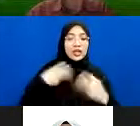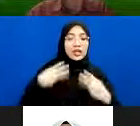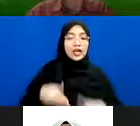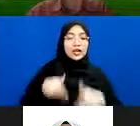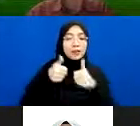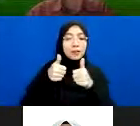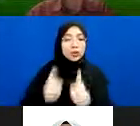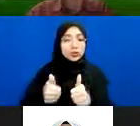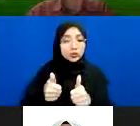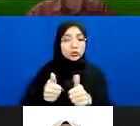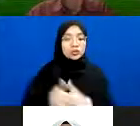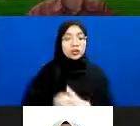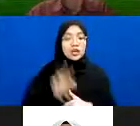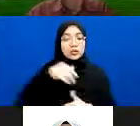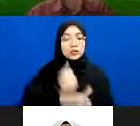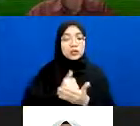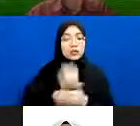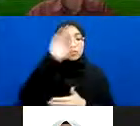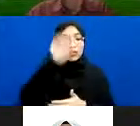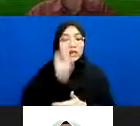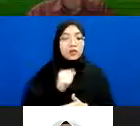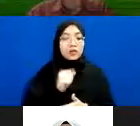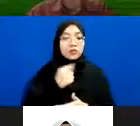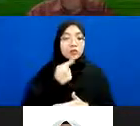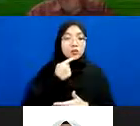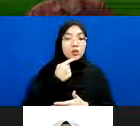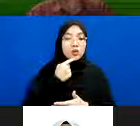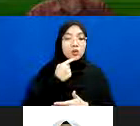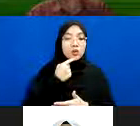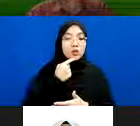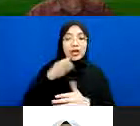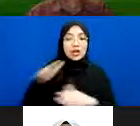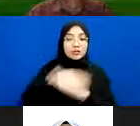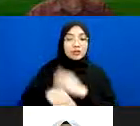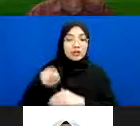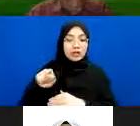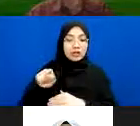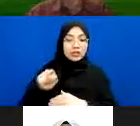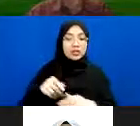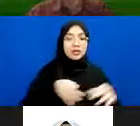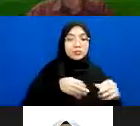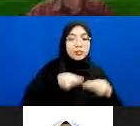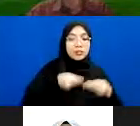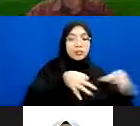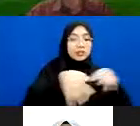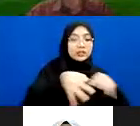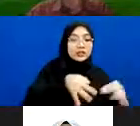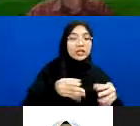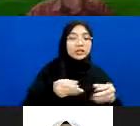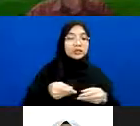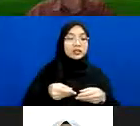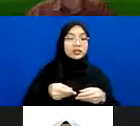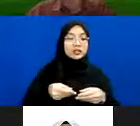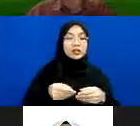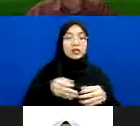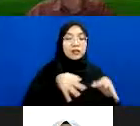and sufficient knowledge about special educational needs students, besides the facility provided